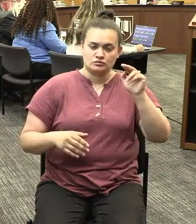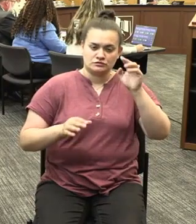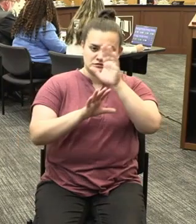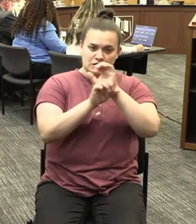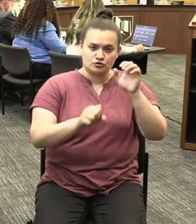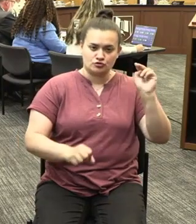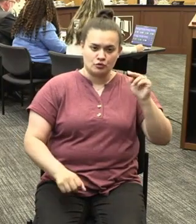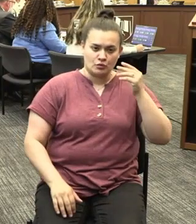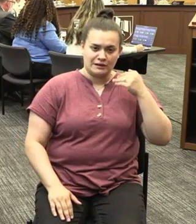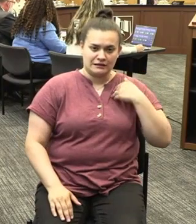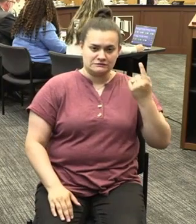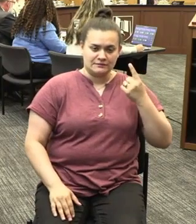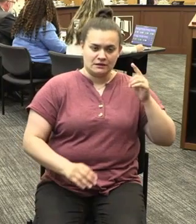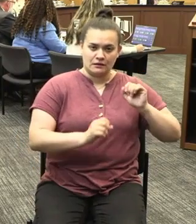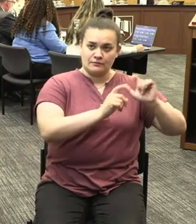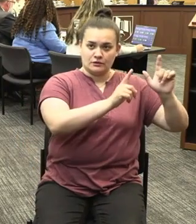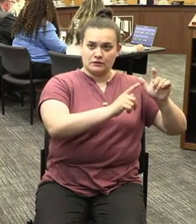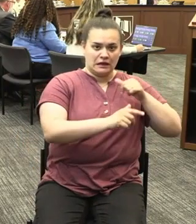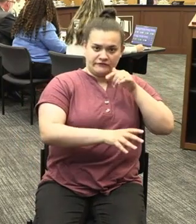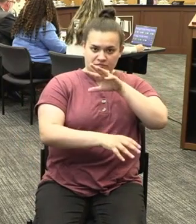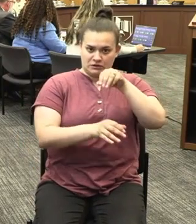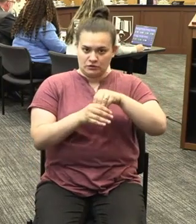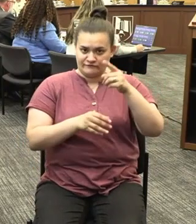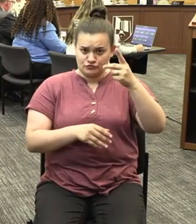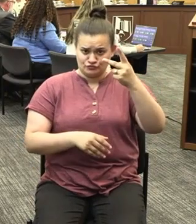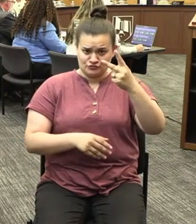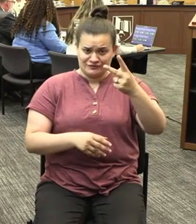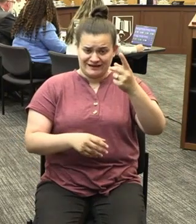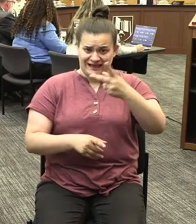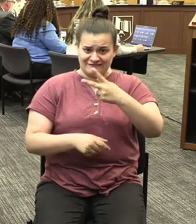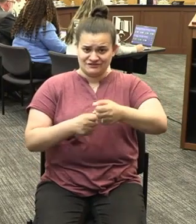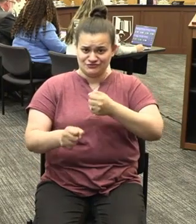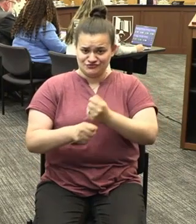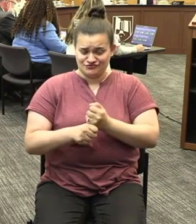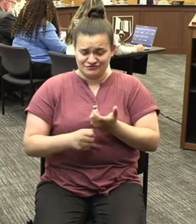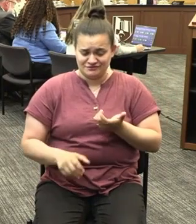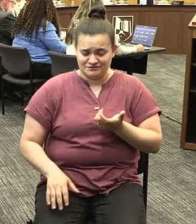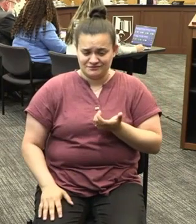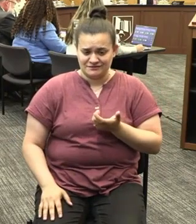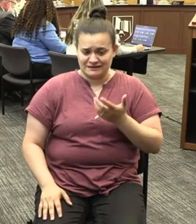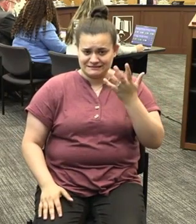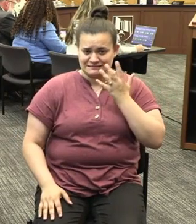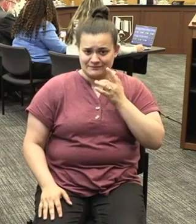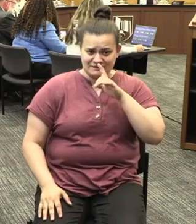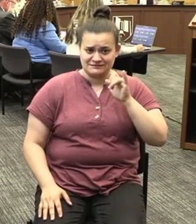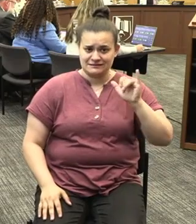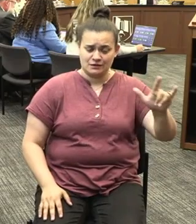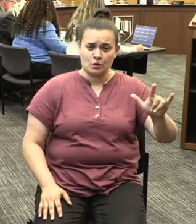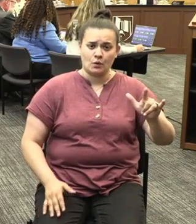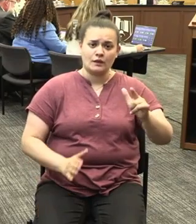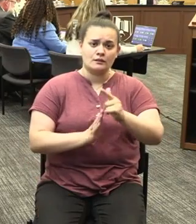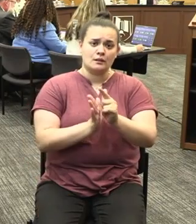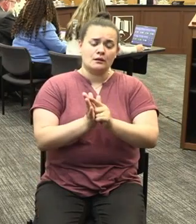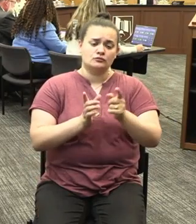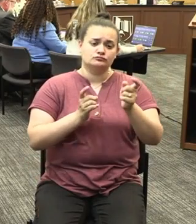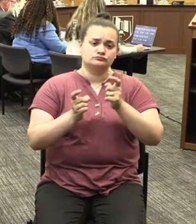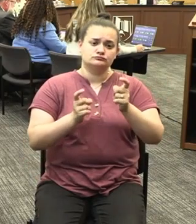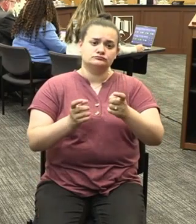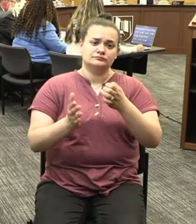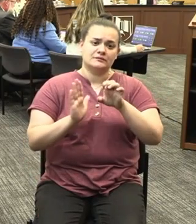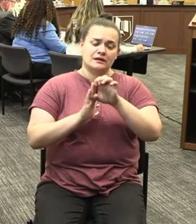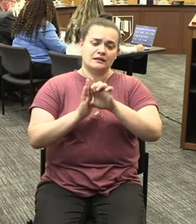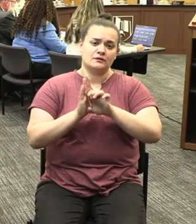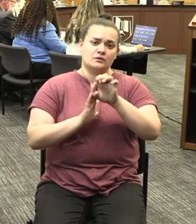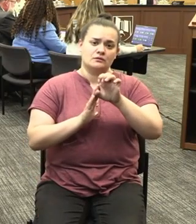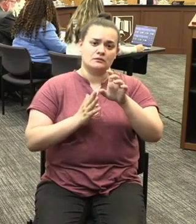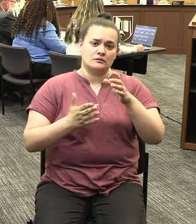about it, wasn't included for 2.5 years. I haven't been included in any of these things. And it's really sad because in Illinois, the core laws regulating the ethical conduct and